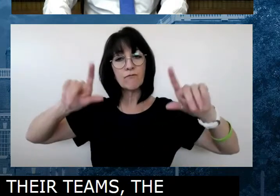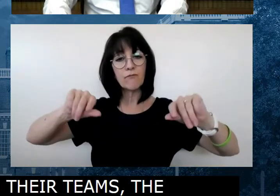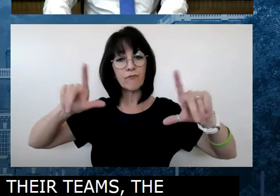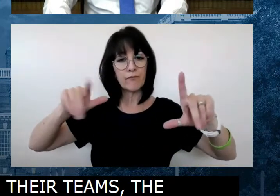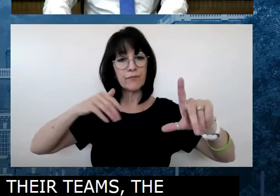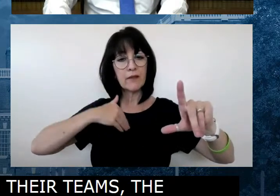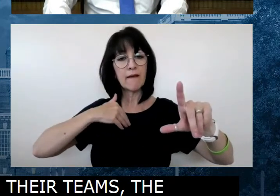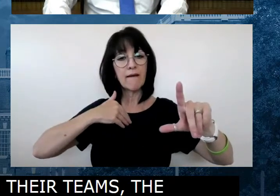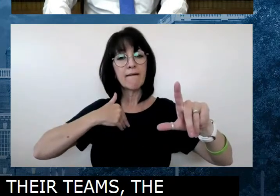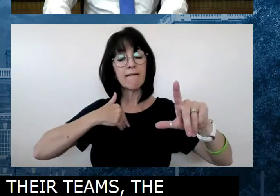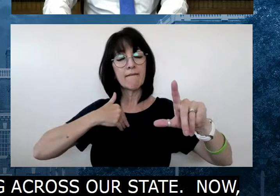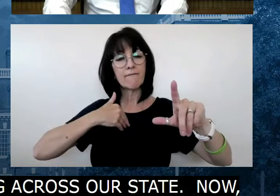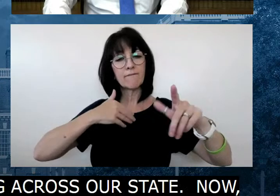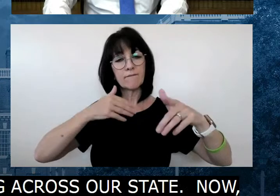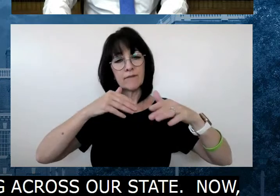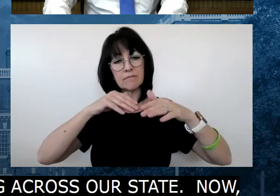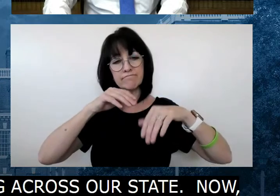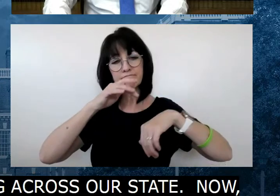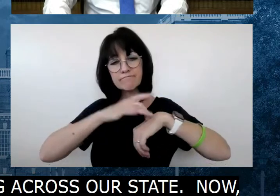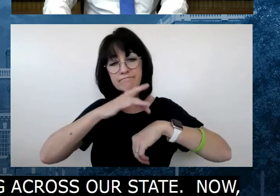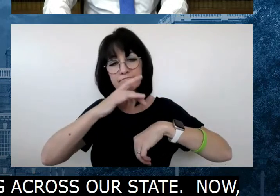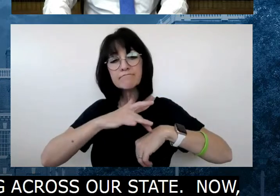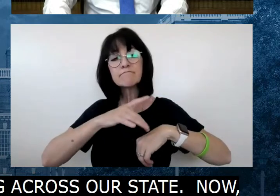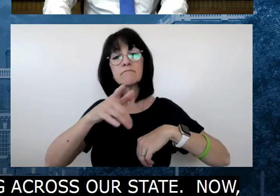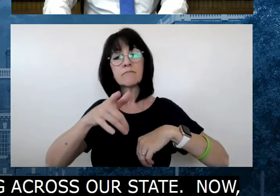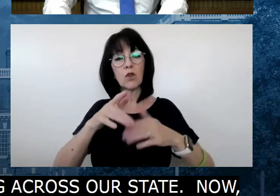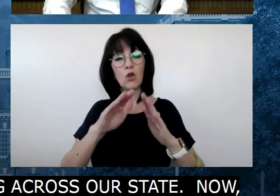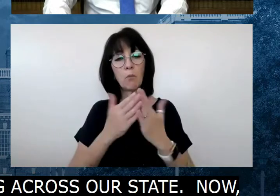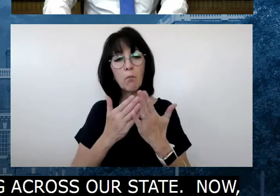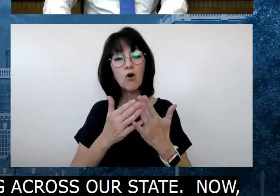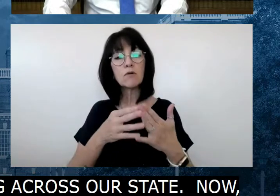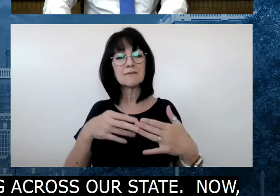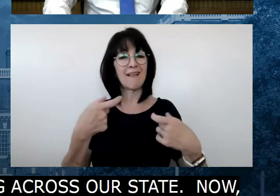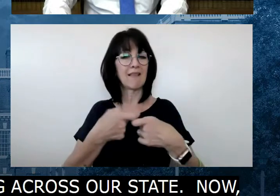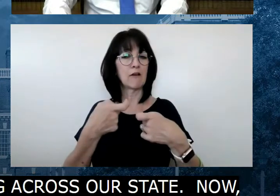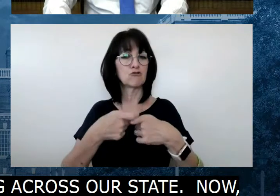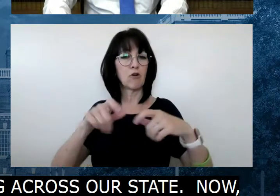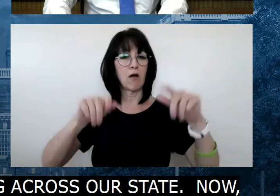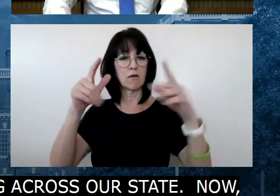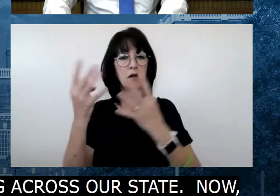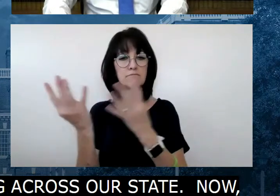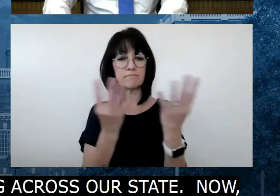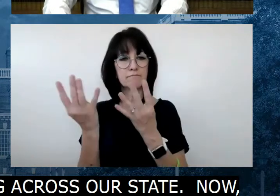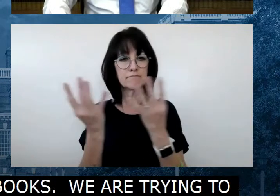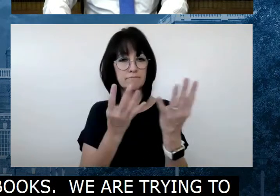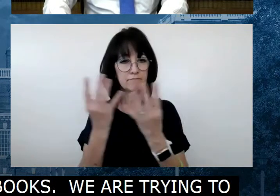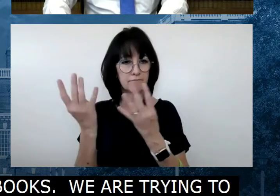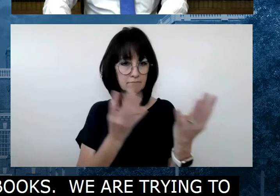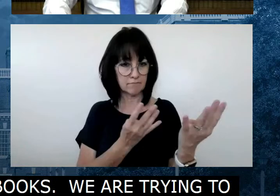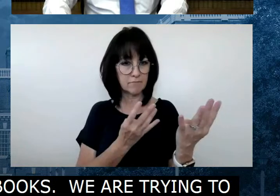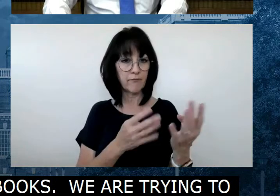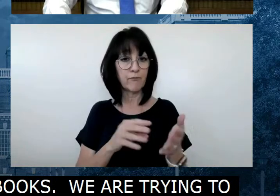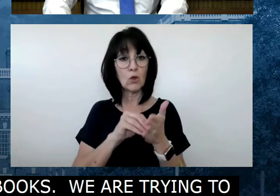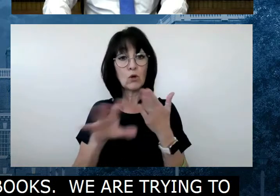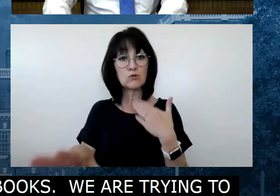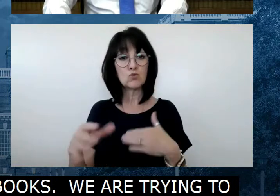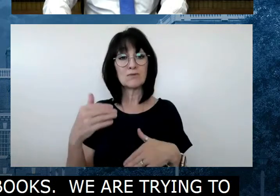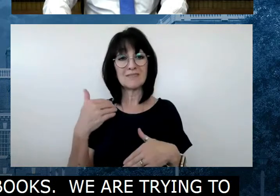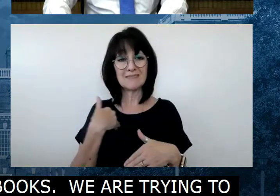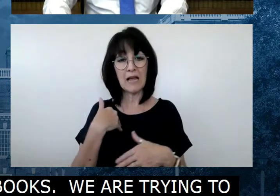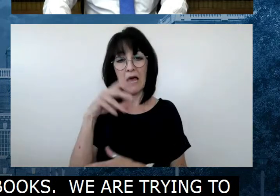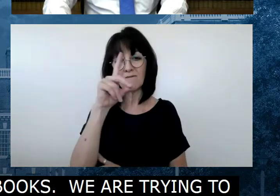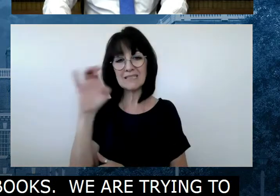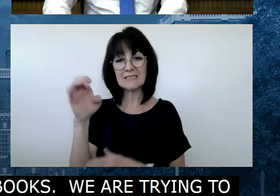summer, particularly the elementary school children learning to read. Students also have seamless access to DE Public